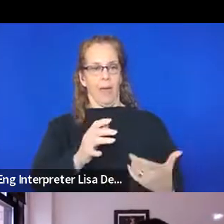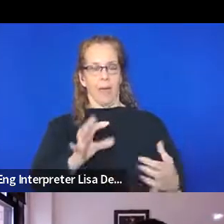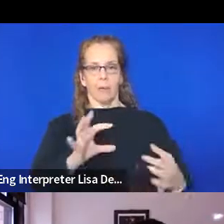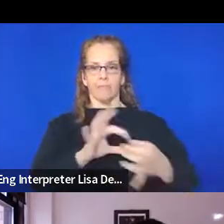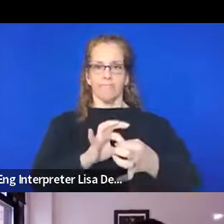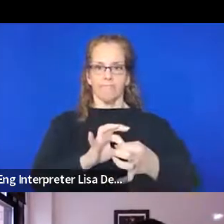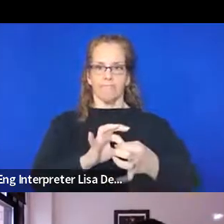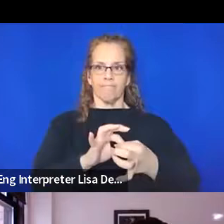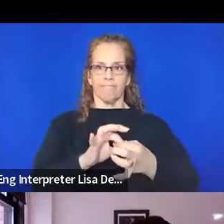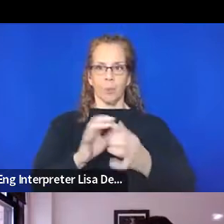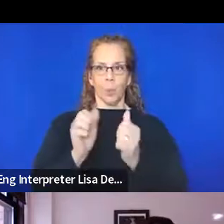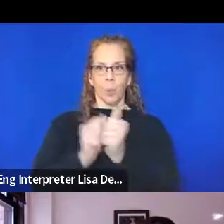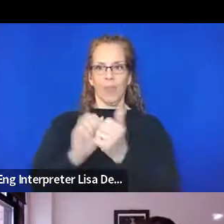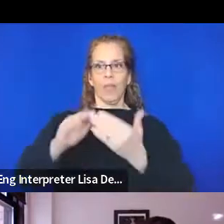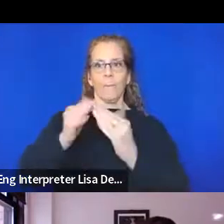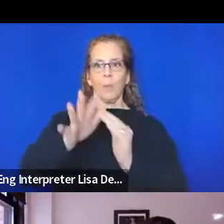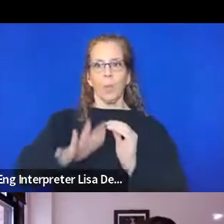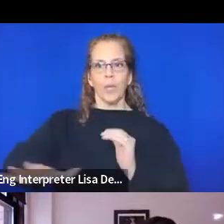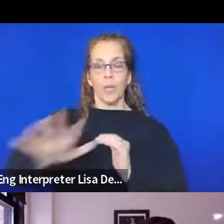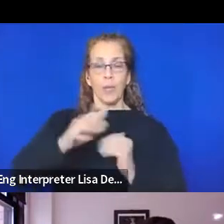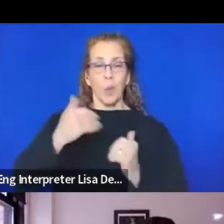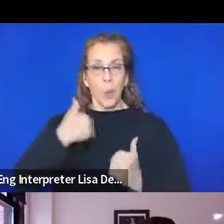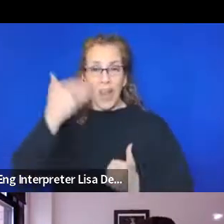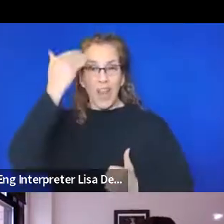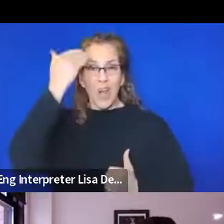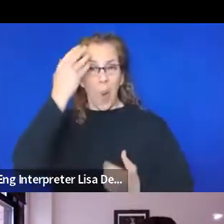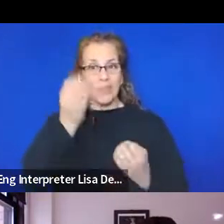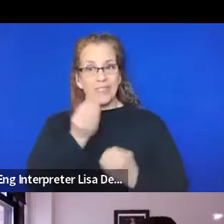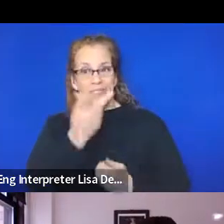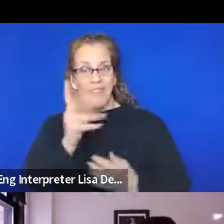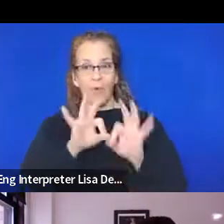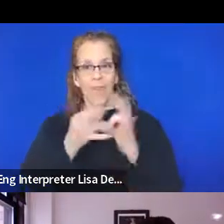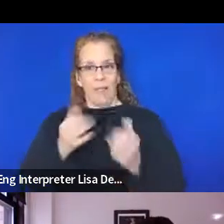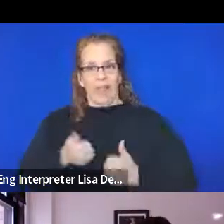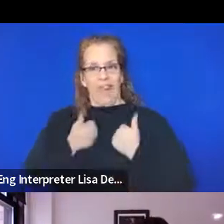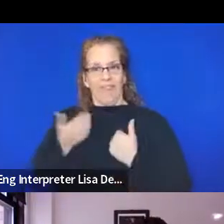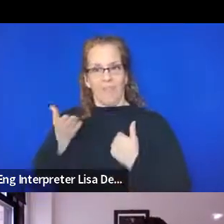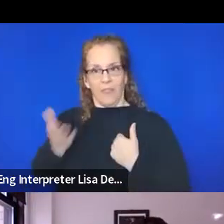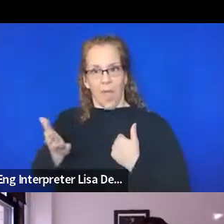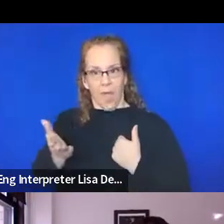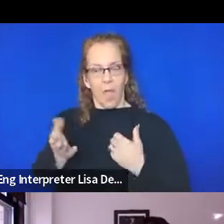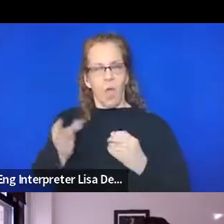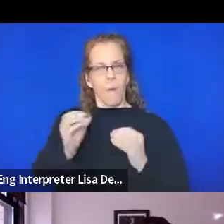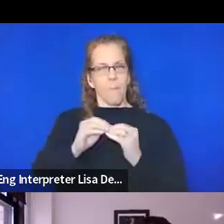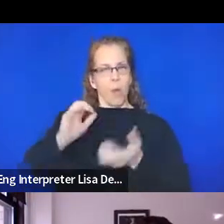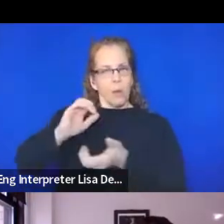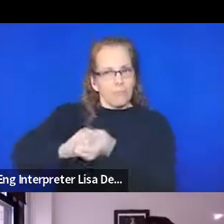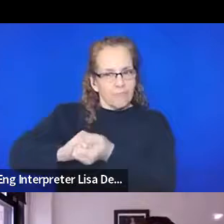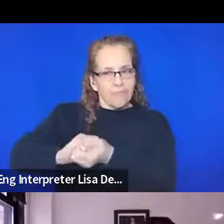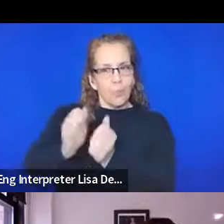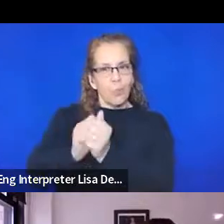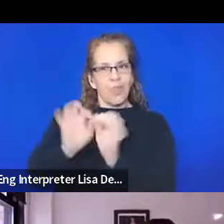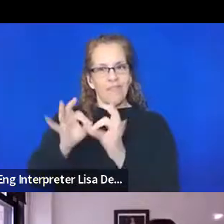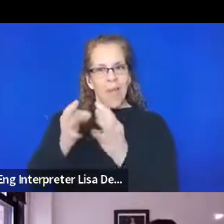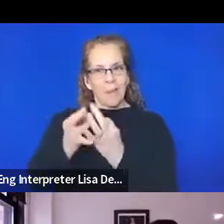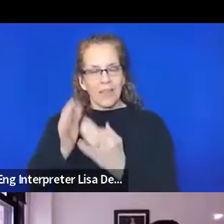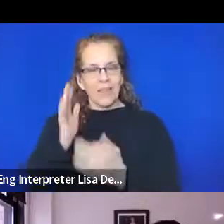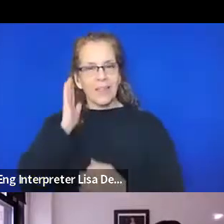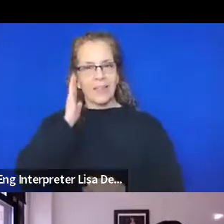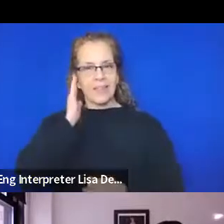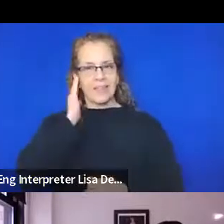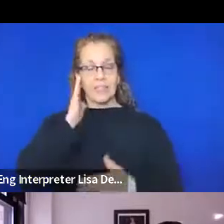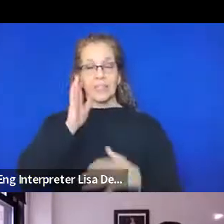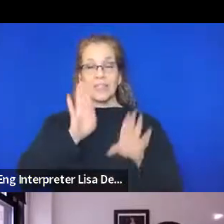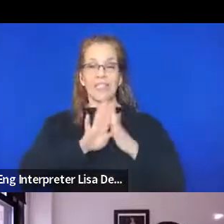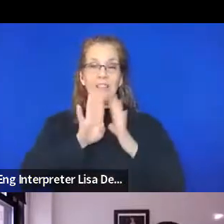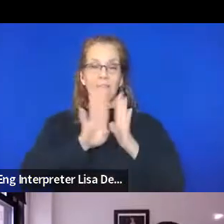of the families that live there now. They're excited to see us. We're collaborating more with the families that live there in terms of developing new